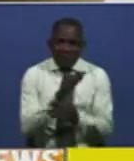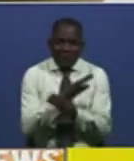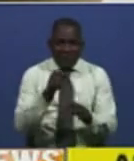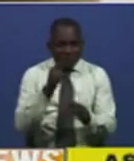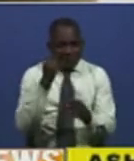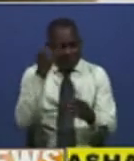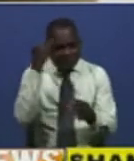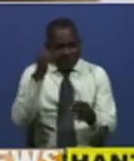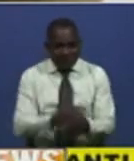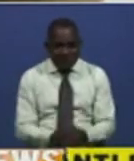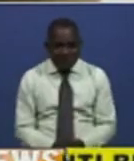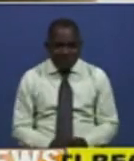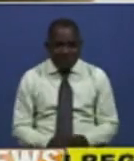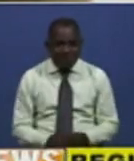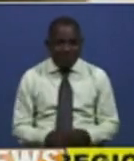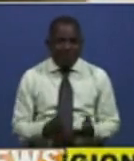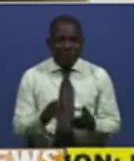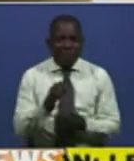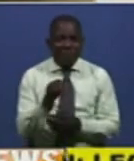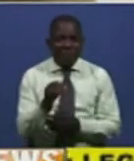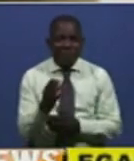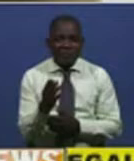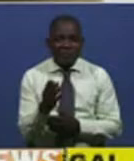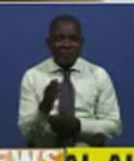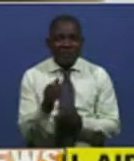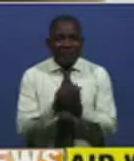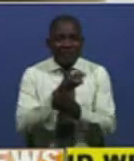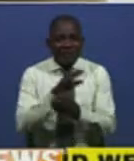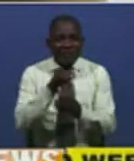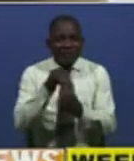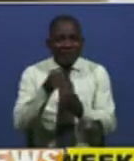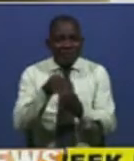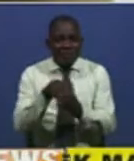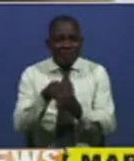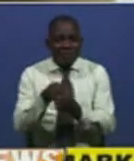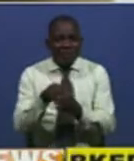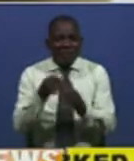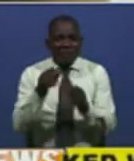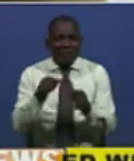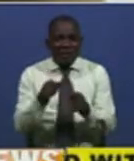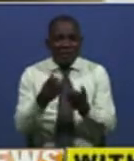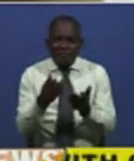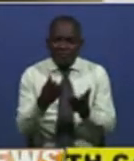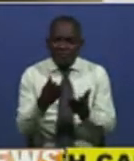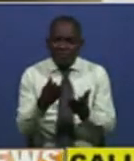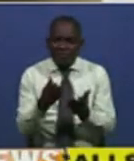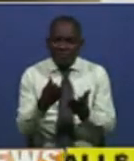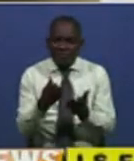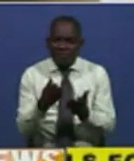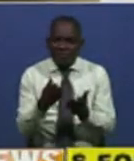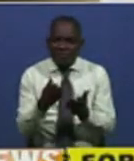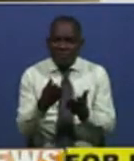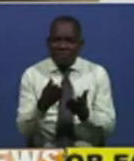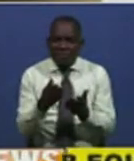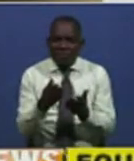landmark the GSE would grow to become. We were three precocious